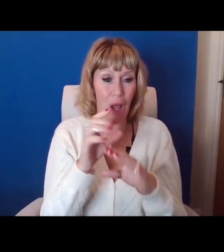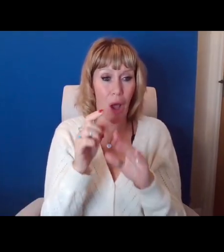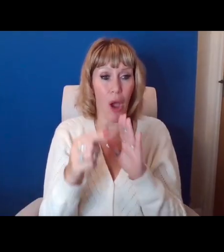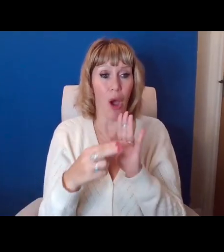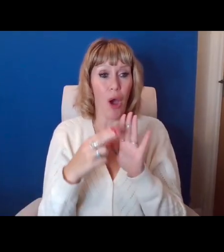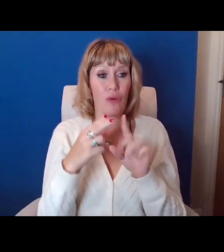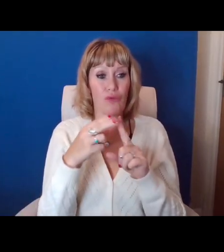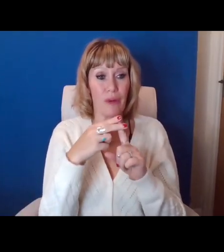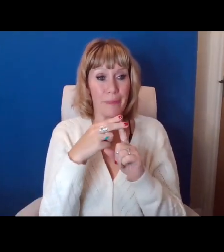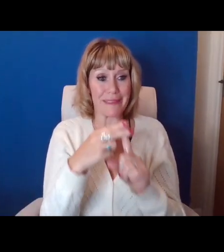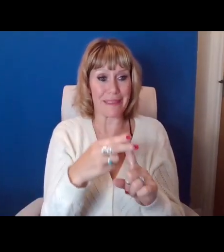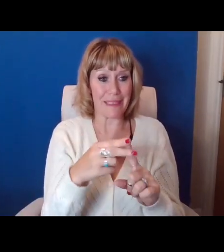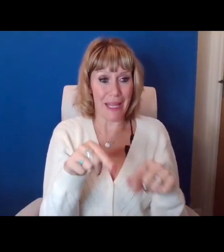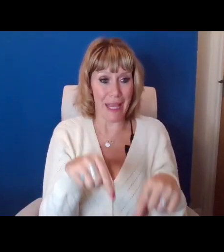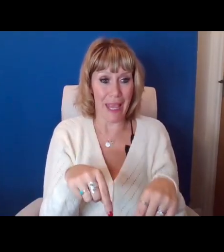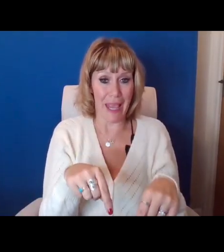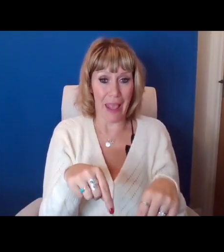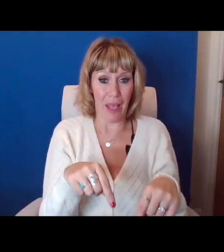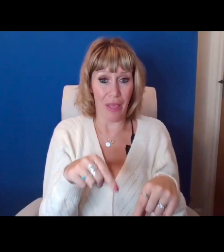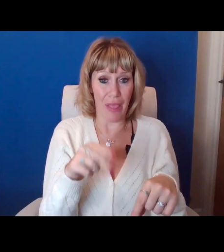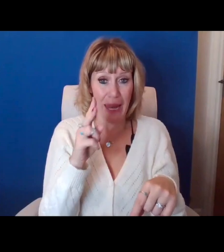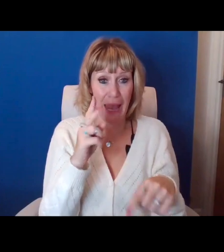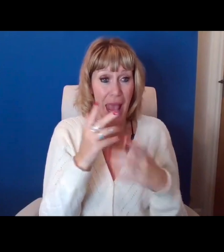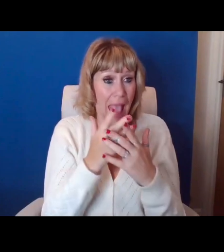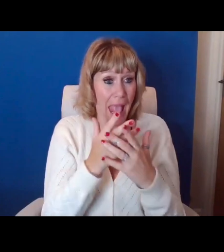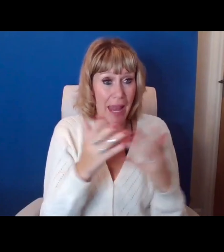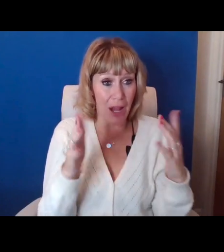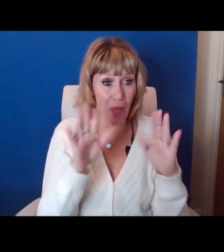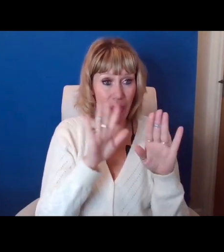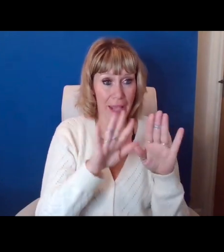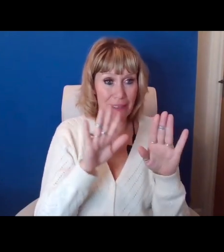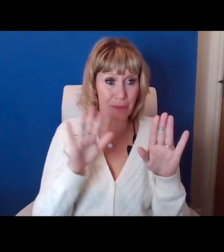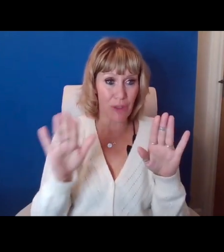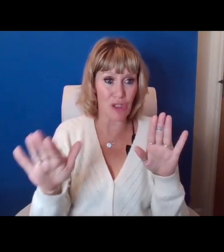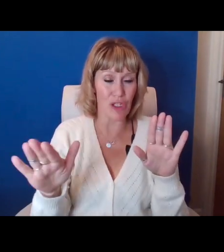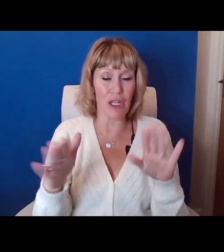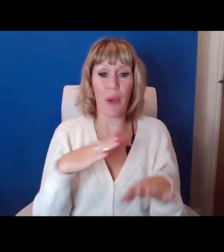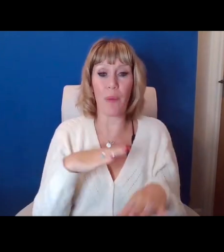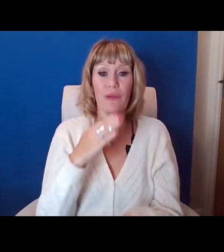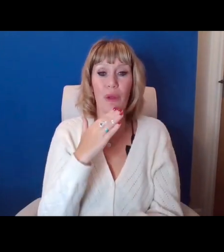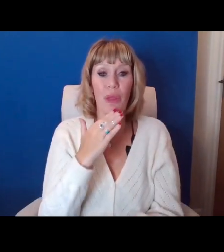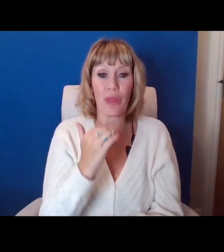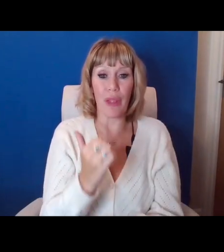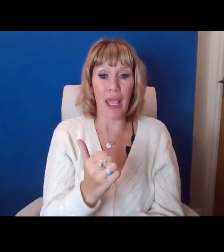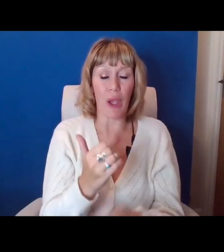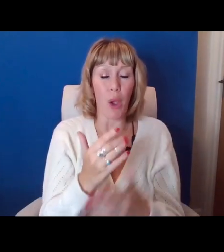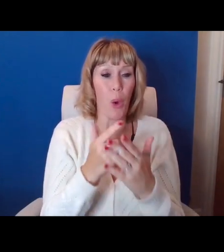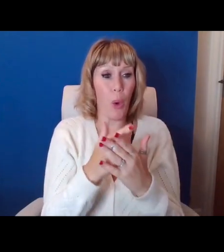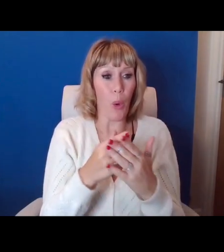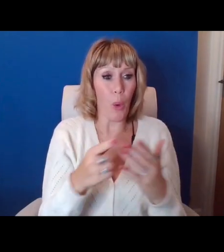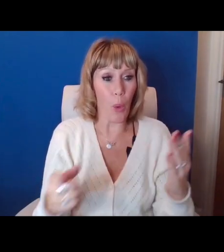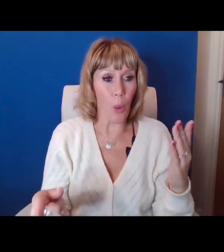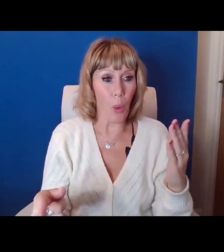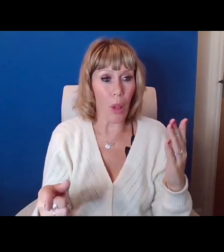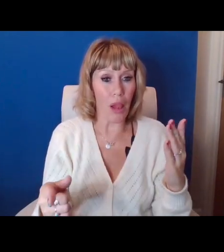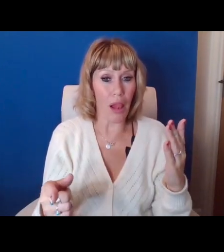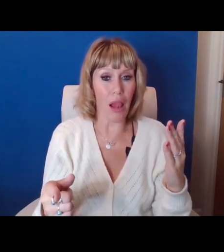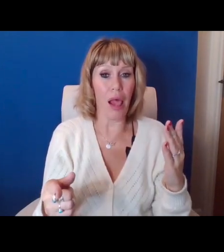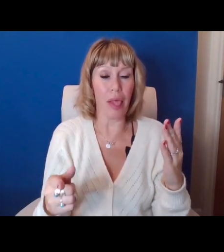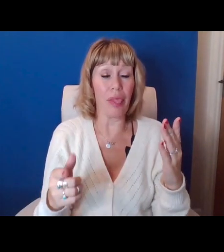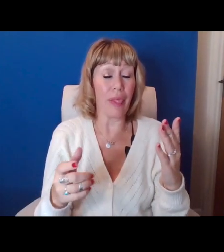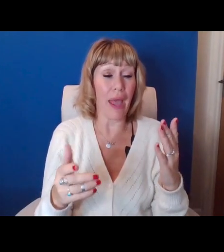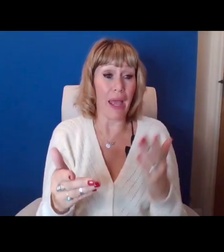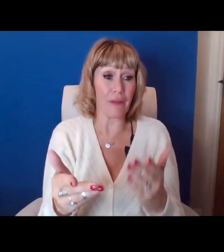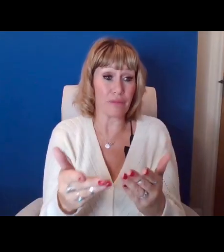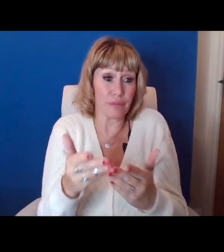an exhibition before. I'd like to start by thanking everyone who submitted work for the exhibition, and